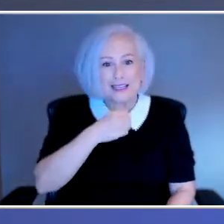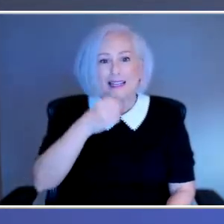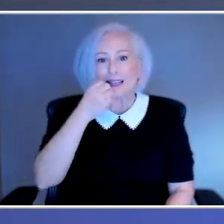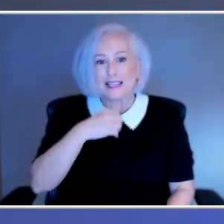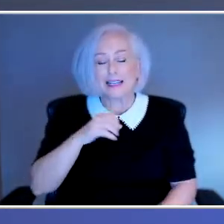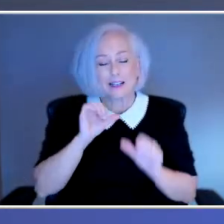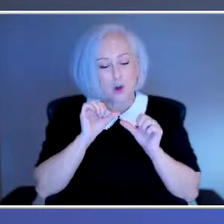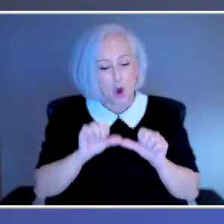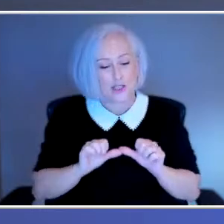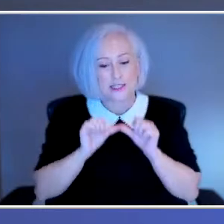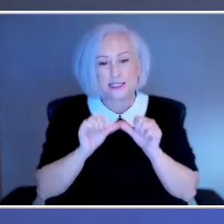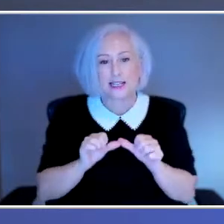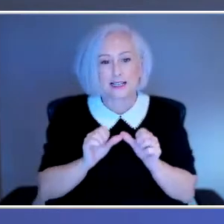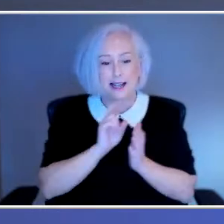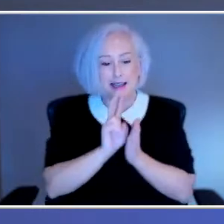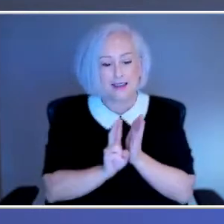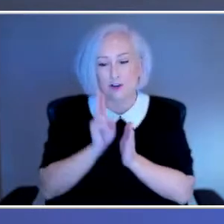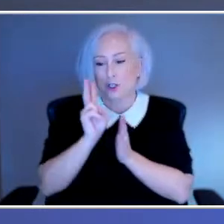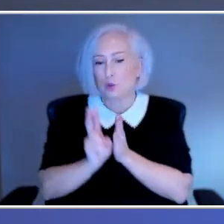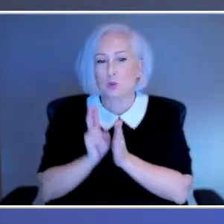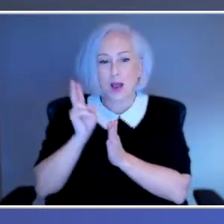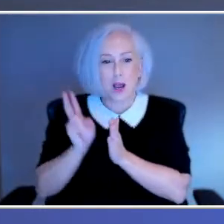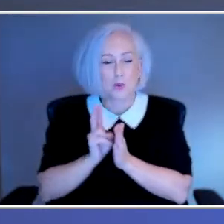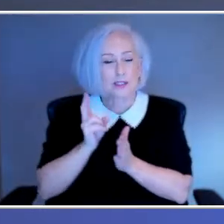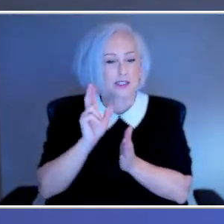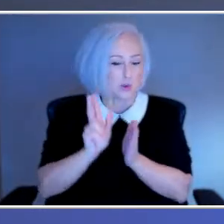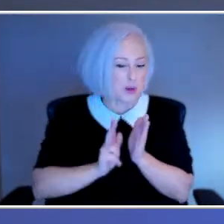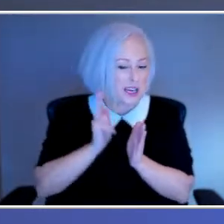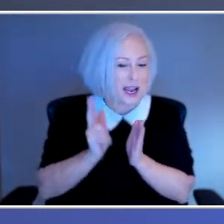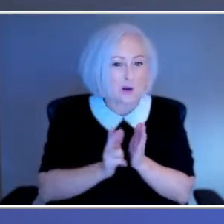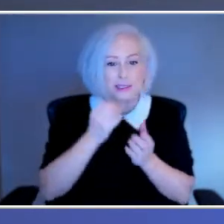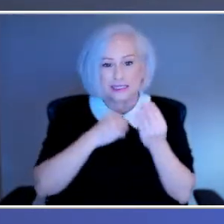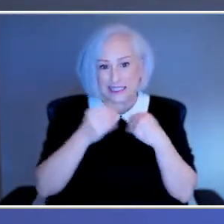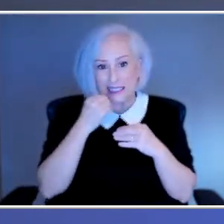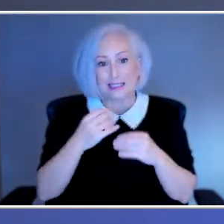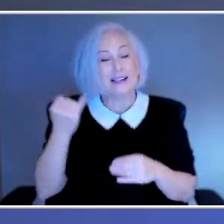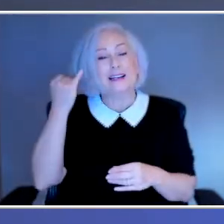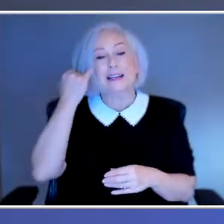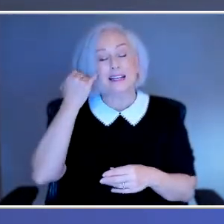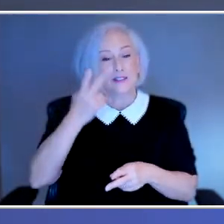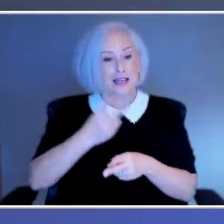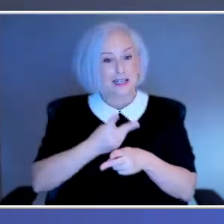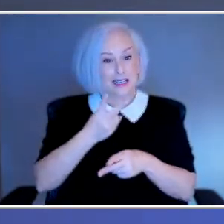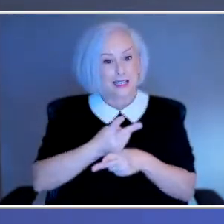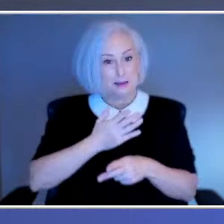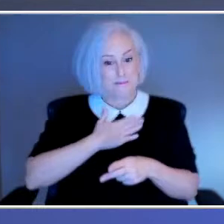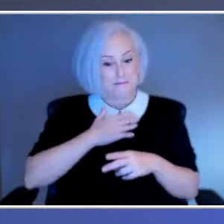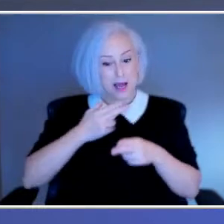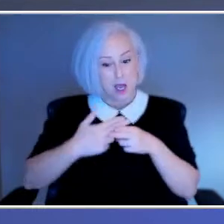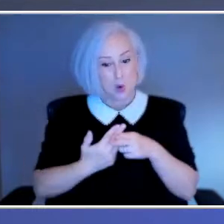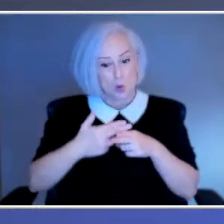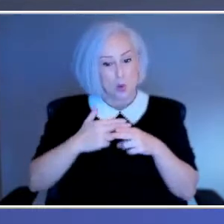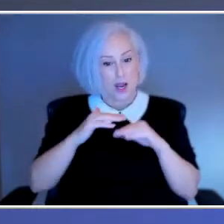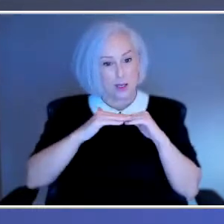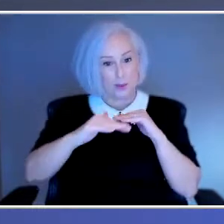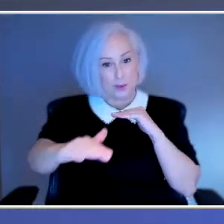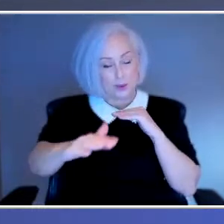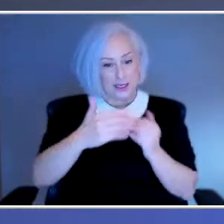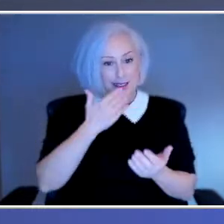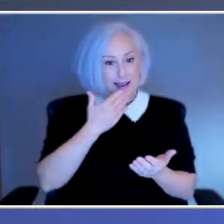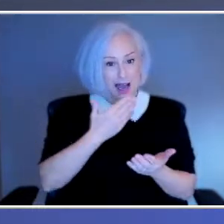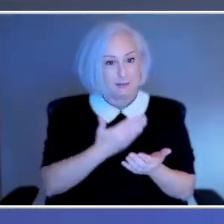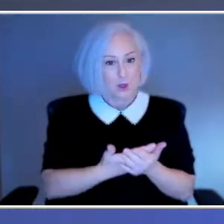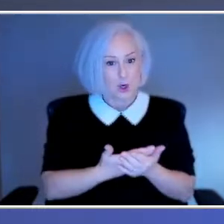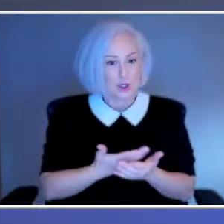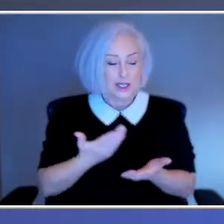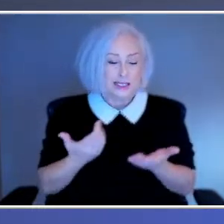every 2 hours to 3 hours. But as long as I keep on that, I'm good. I might have ups and downs, but it's